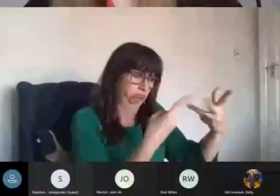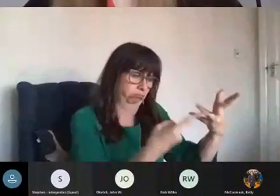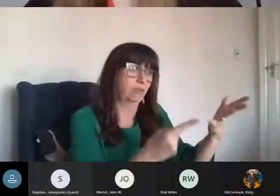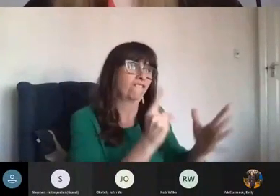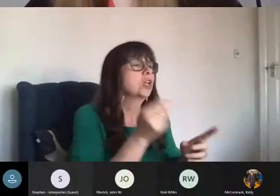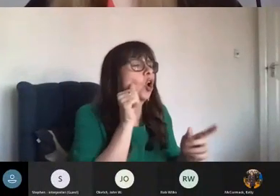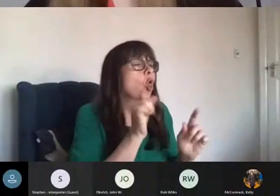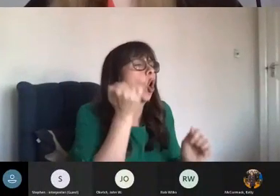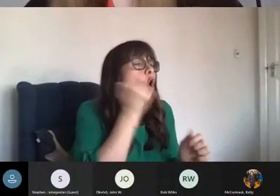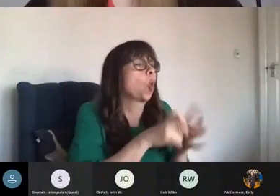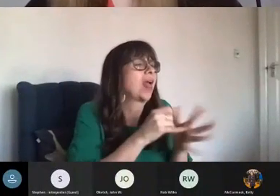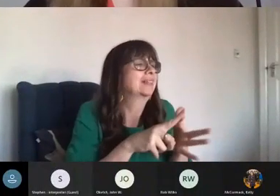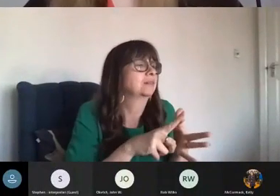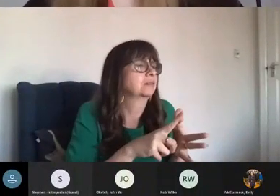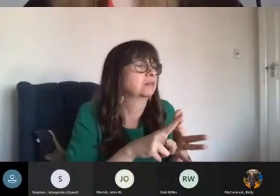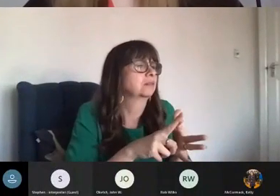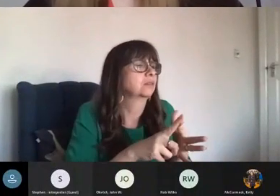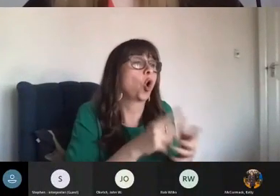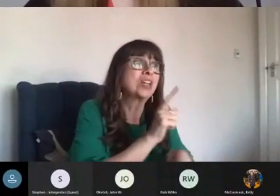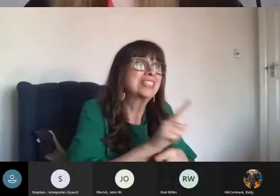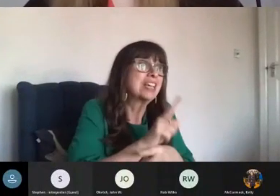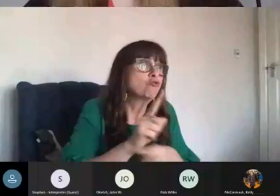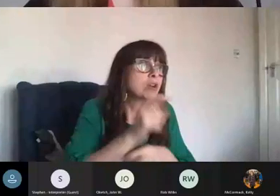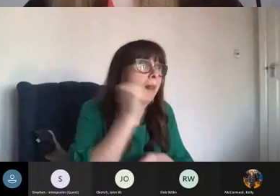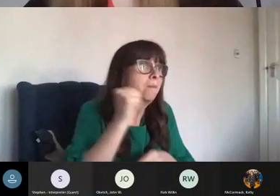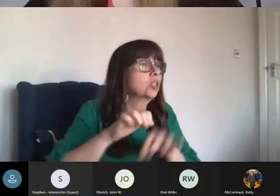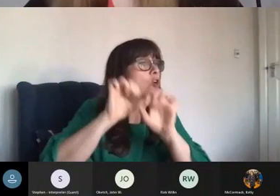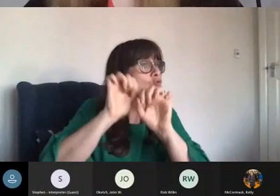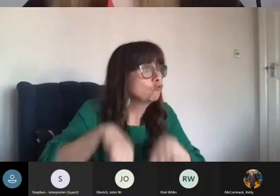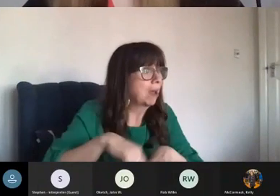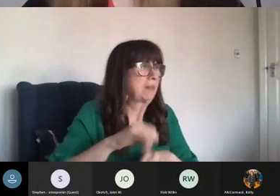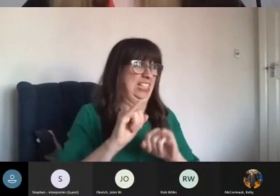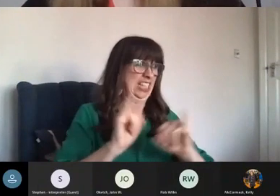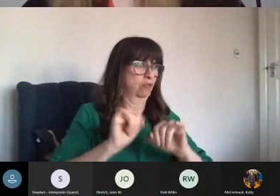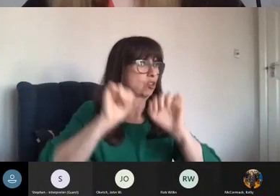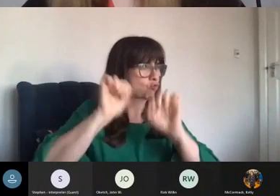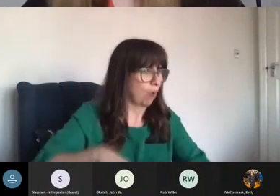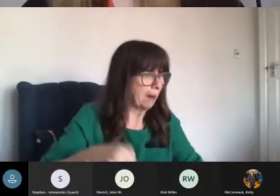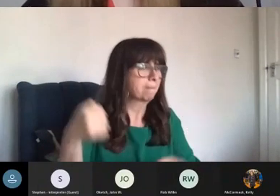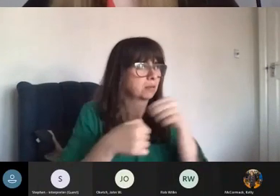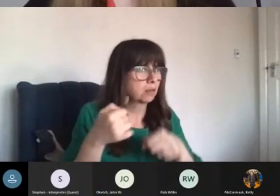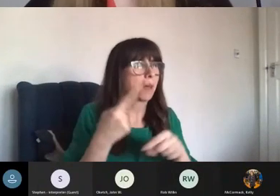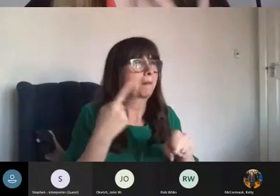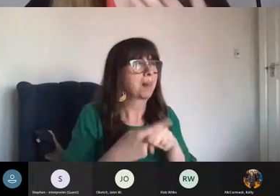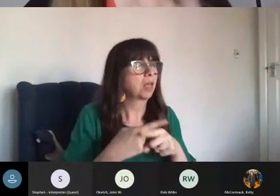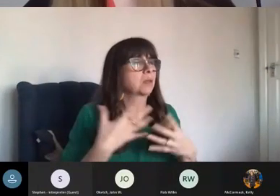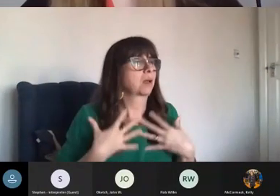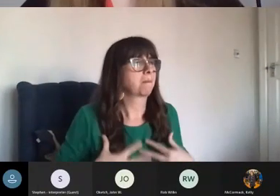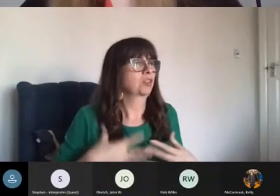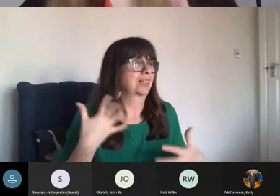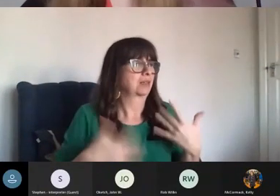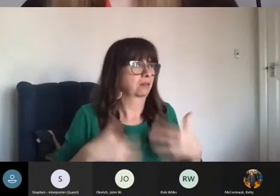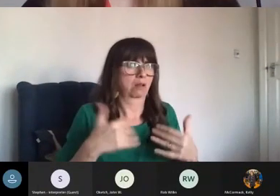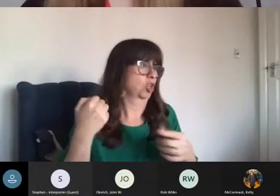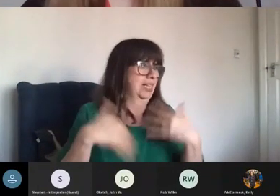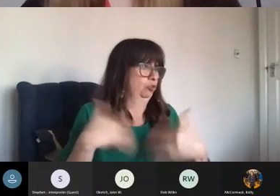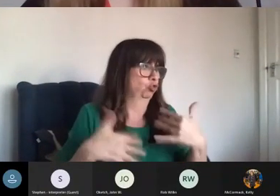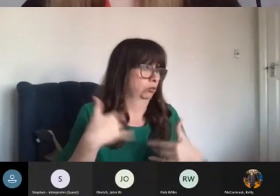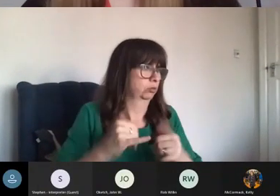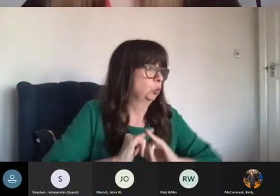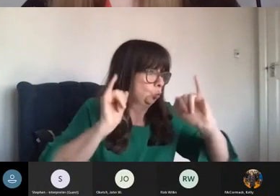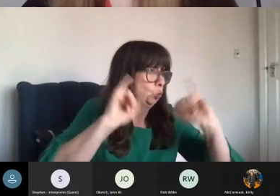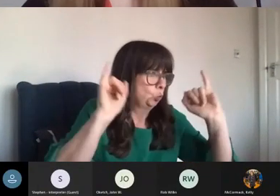resort. So murders, serial murders, rapes, serious rapes, and serious bodily harms. So there are